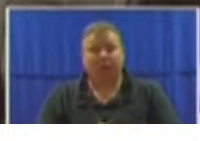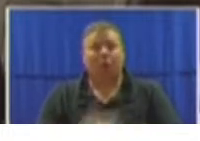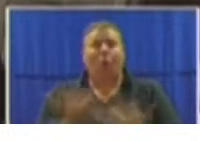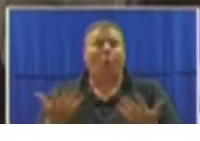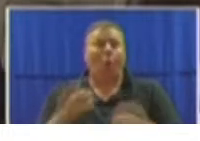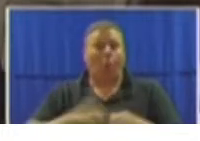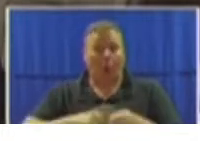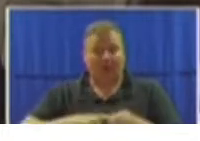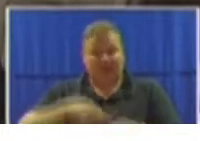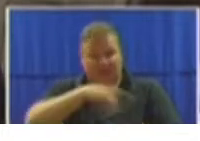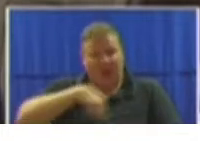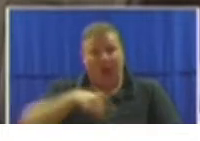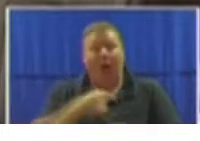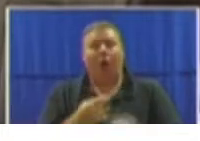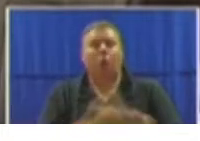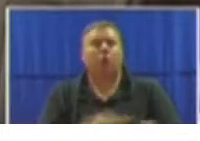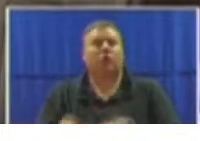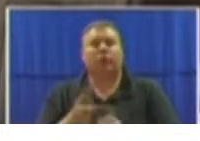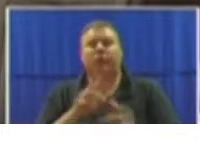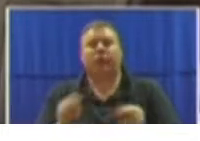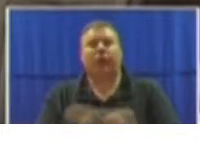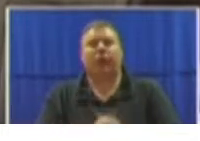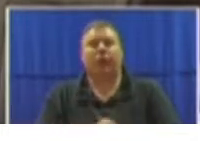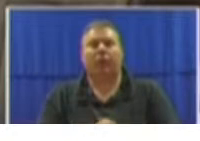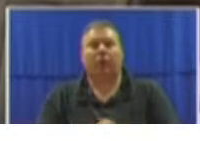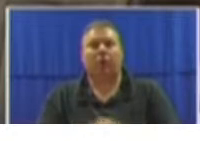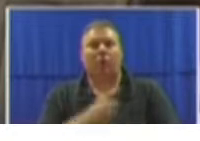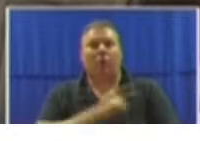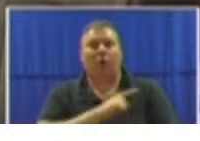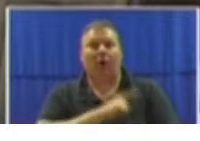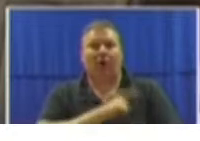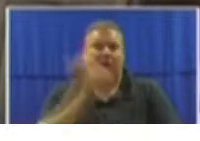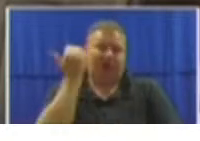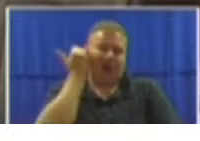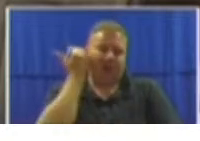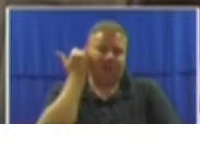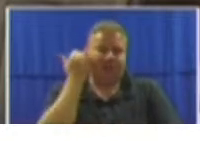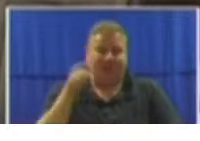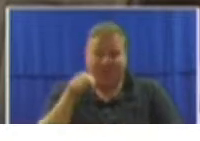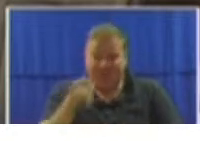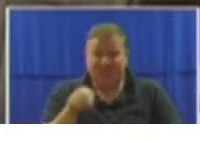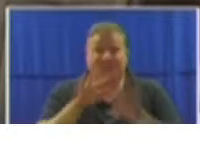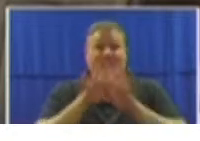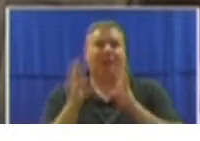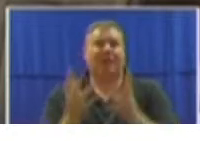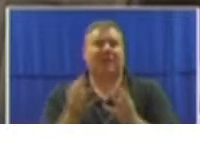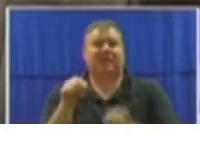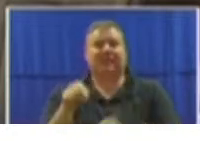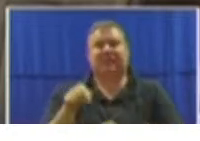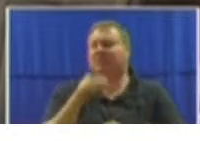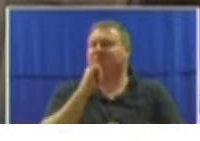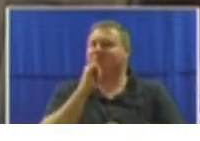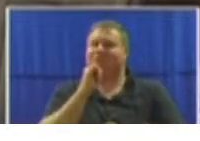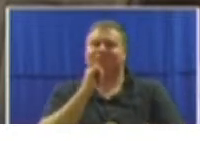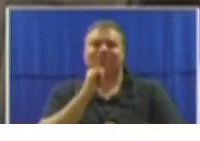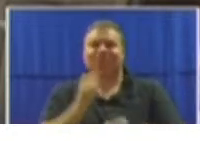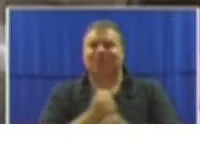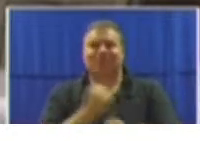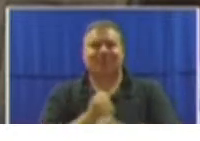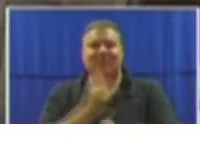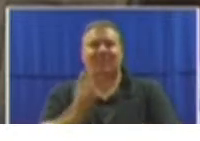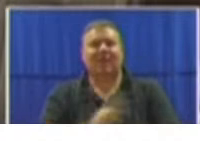commodities. It's because our government, this Cabinet, has failed to make South Africa a